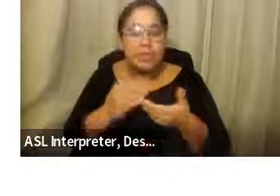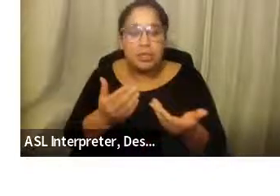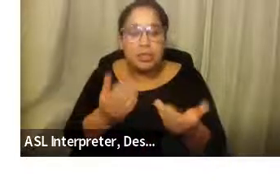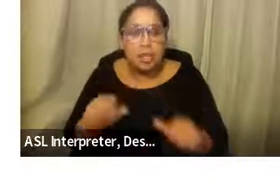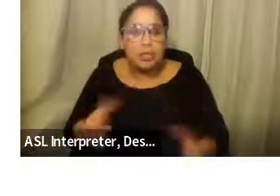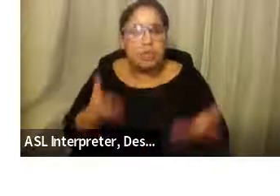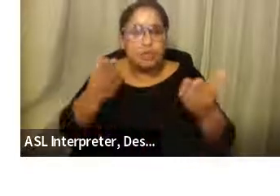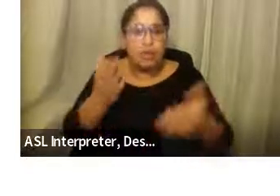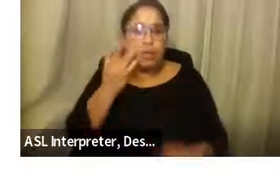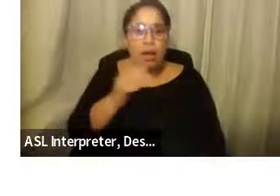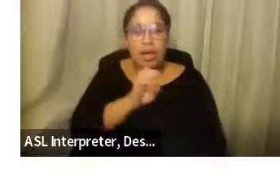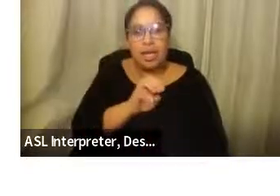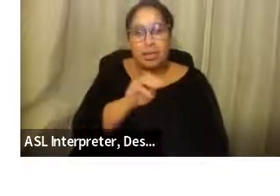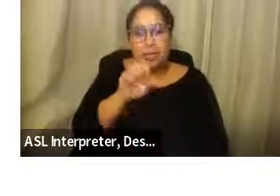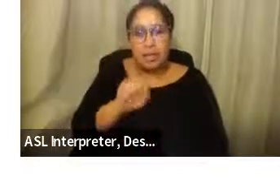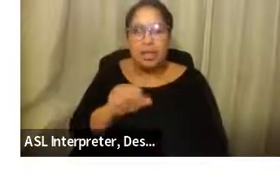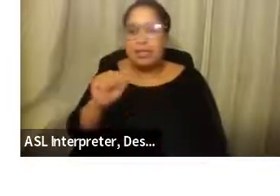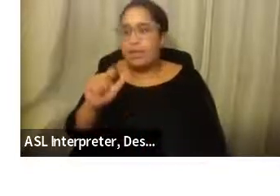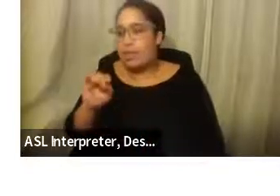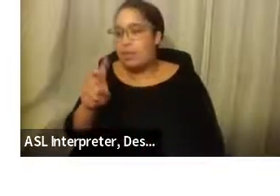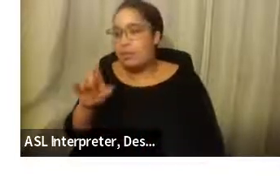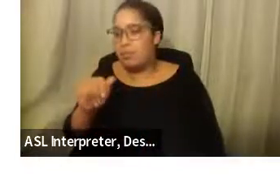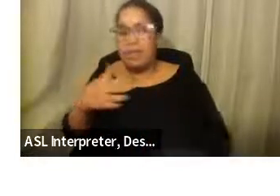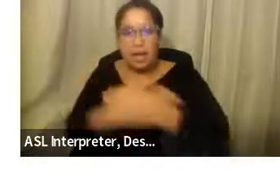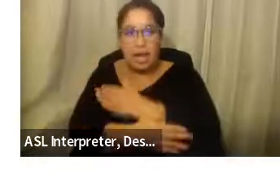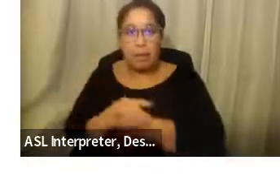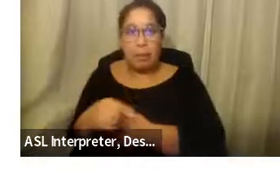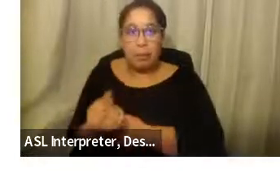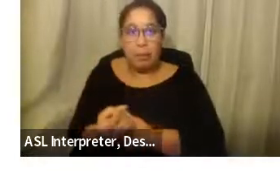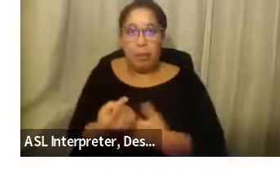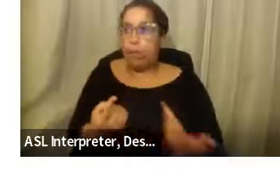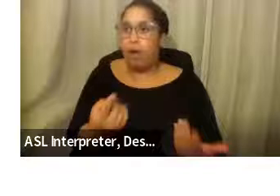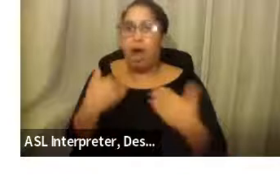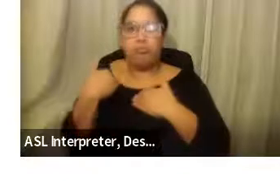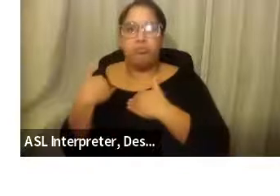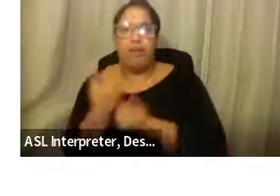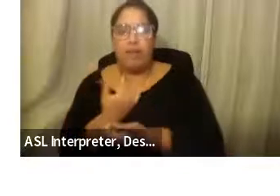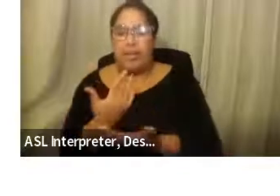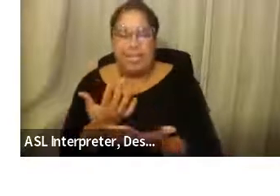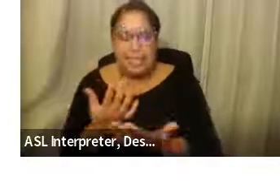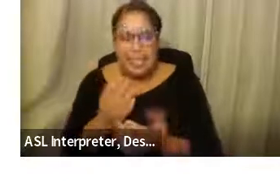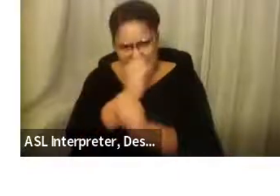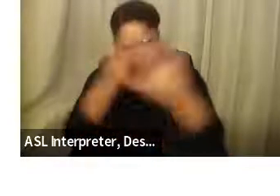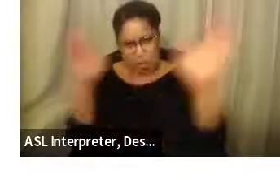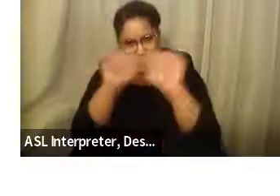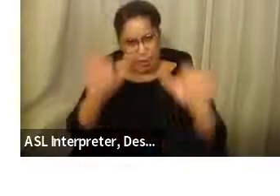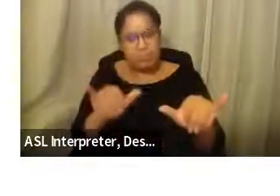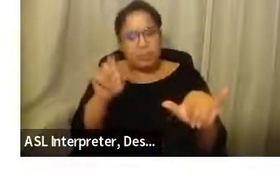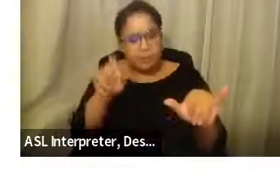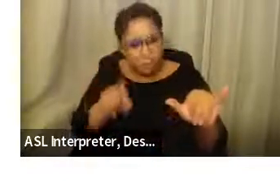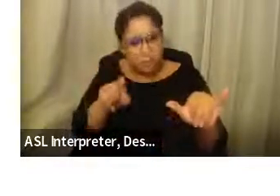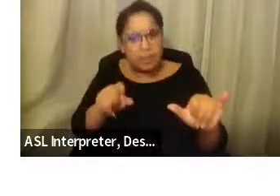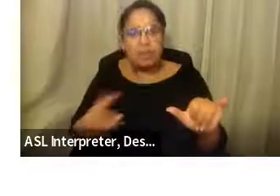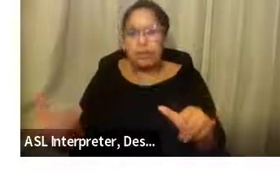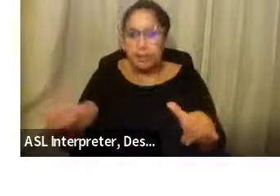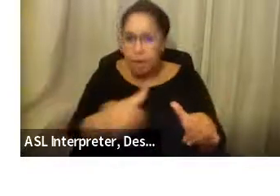because EMS in Alameda County can't do this alone, this Envision system. So as you were talking, I was just thinking, what